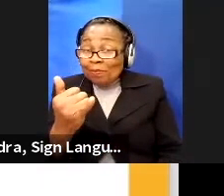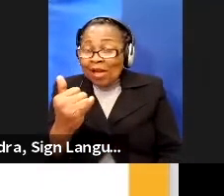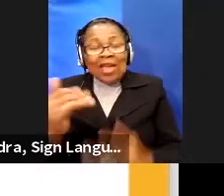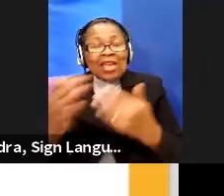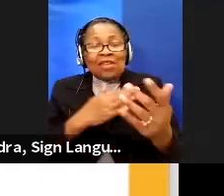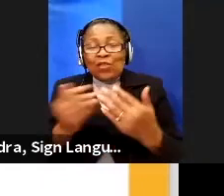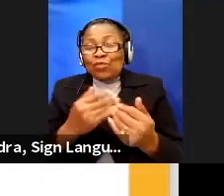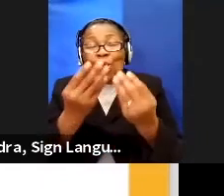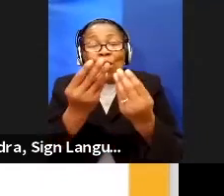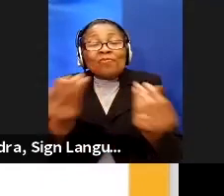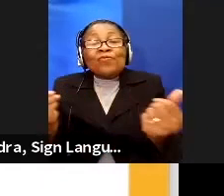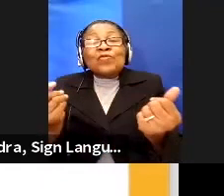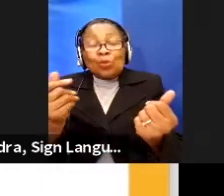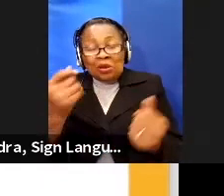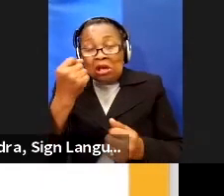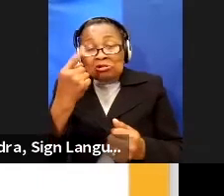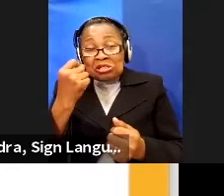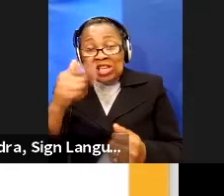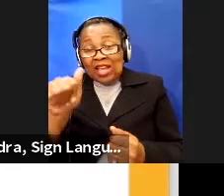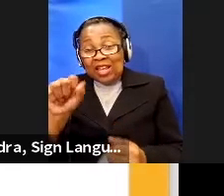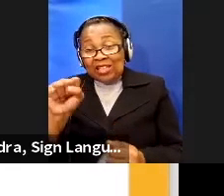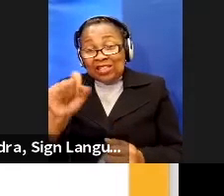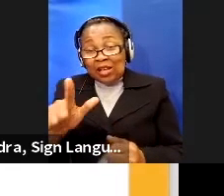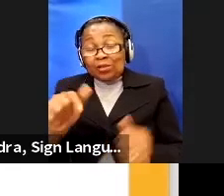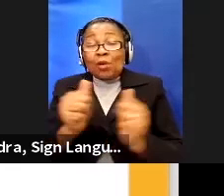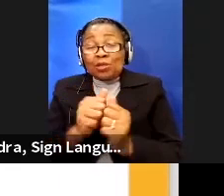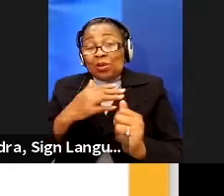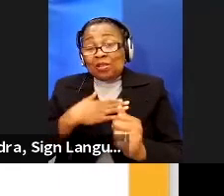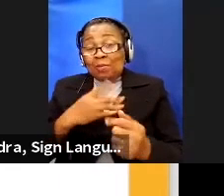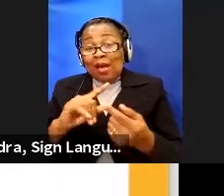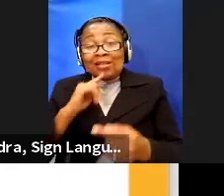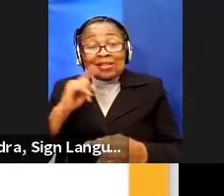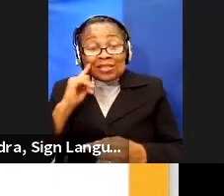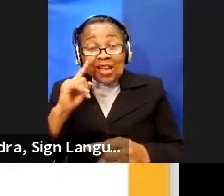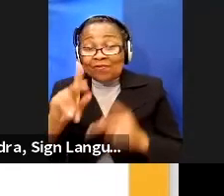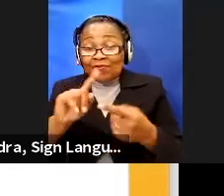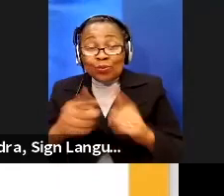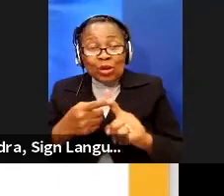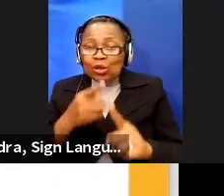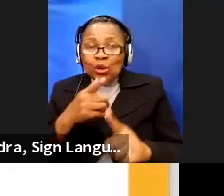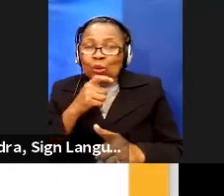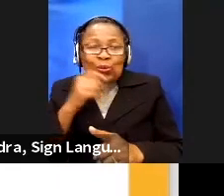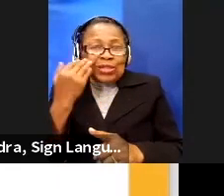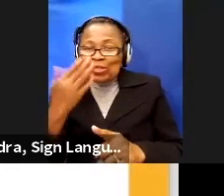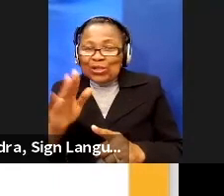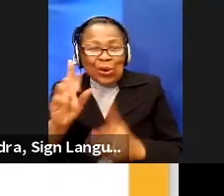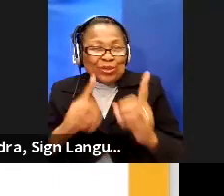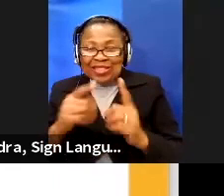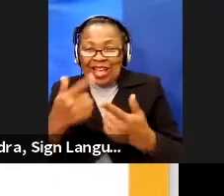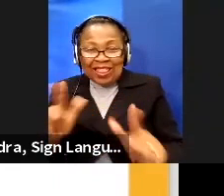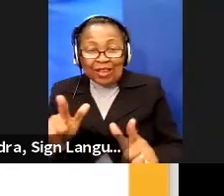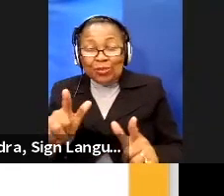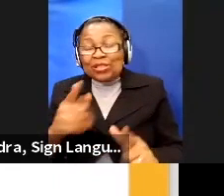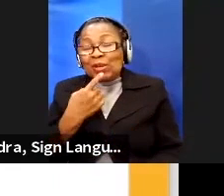in ASL, I was going with my deaf friend who doesn't know any sign language. And so we kept reiterating to